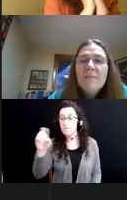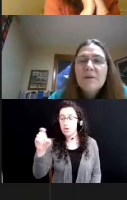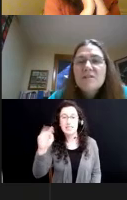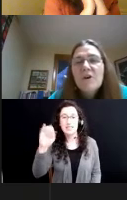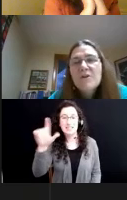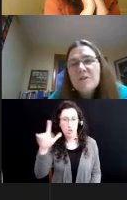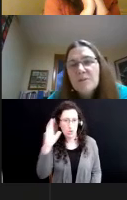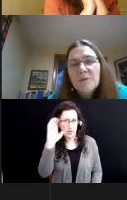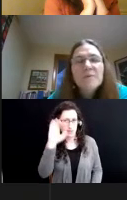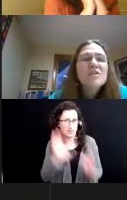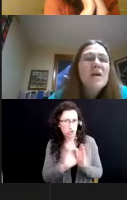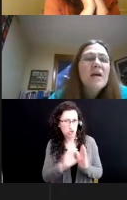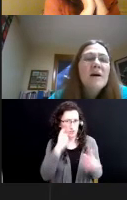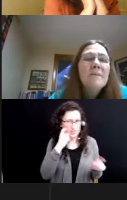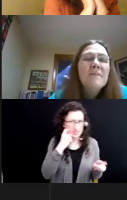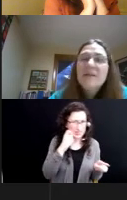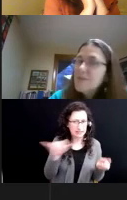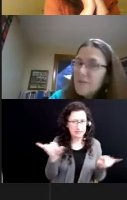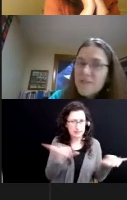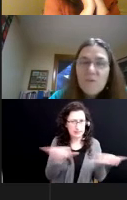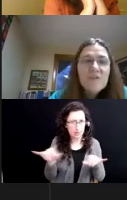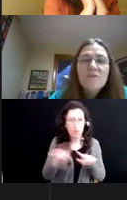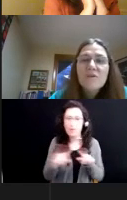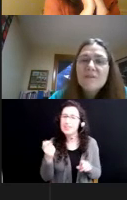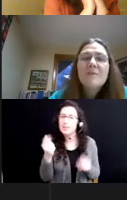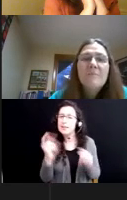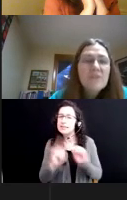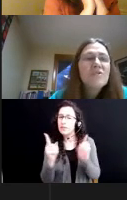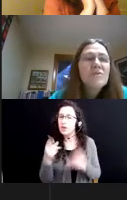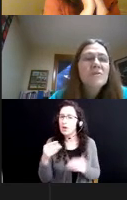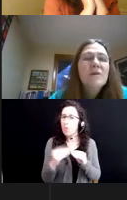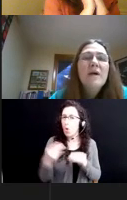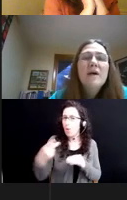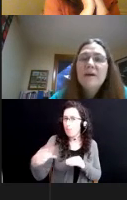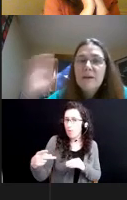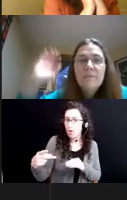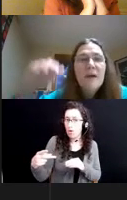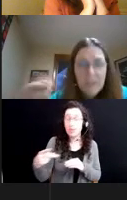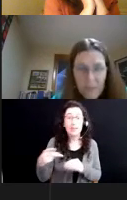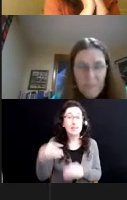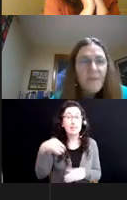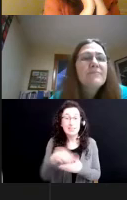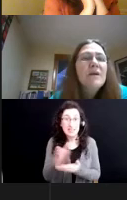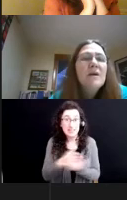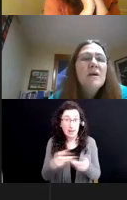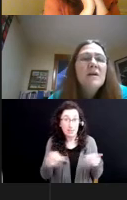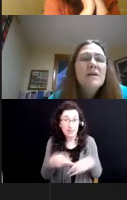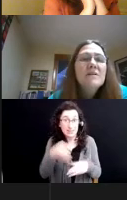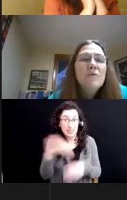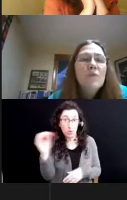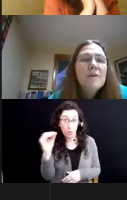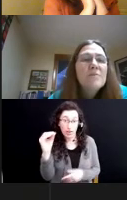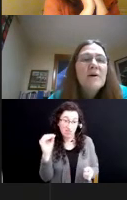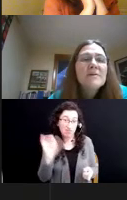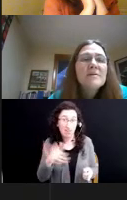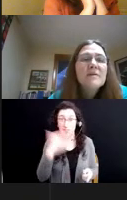shape, but it's taller, it's a little purplish. And in some places in Western Oregon, this is the best you can do and accept it.